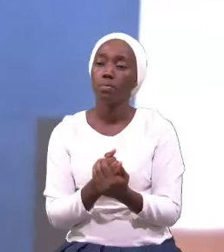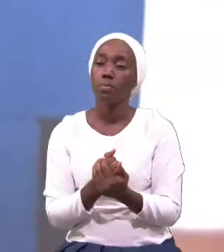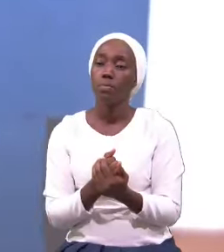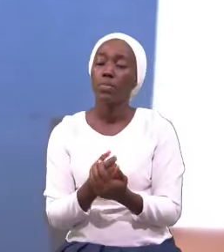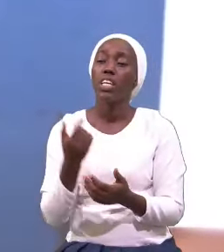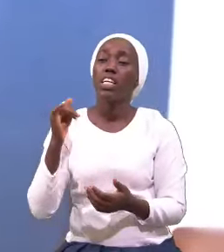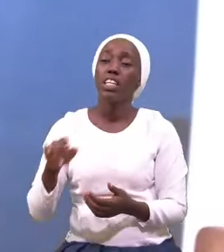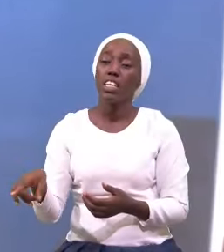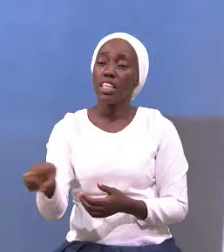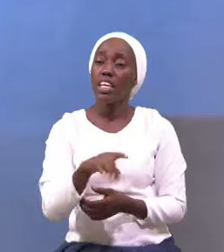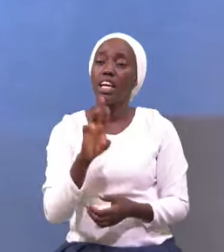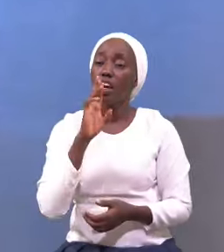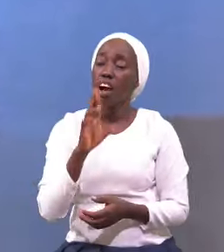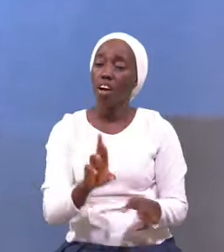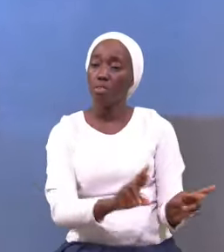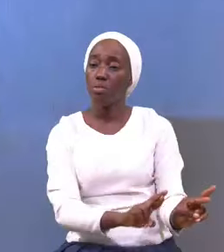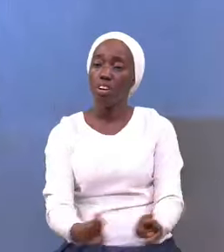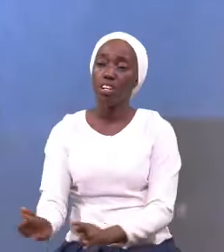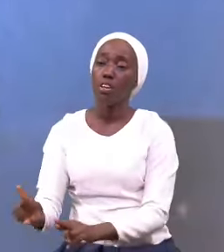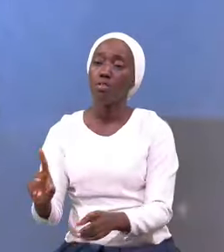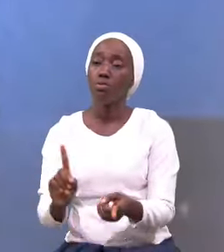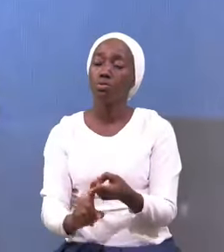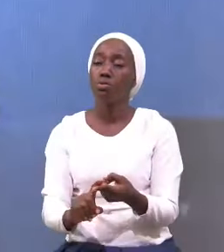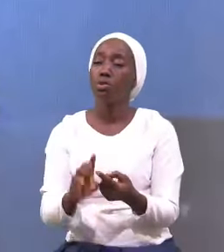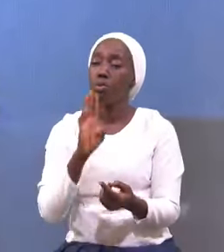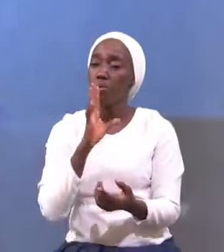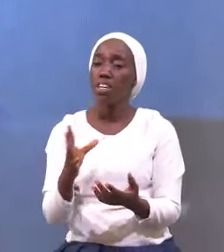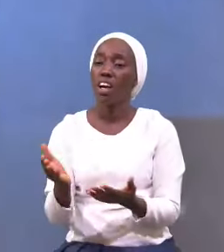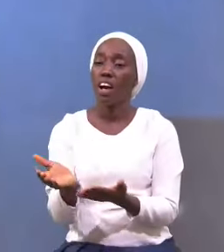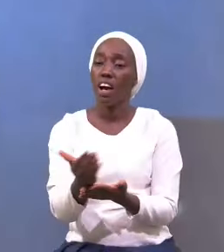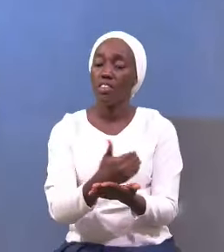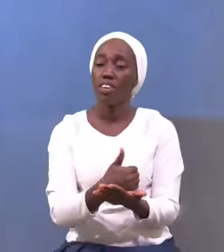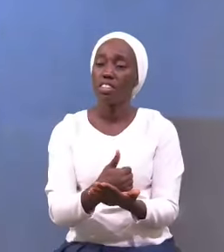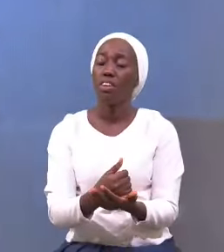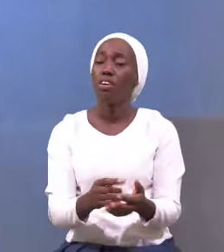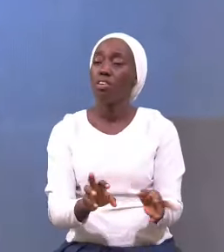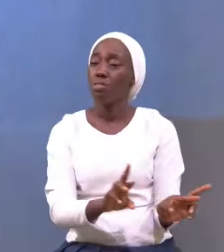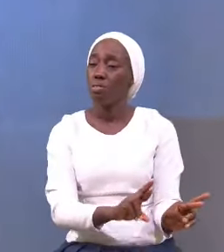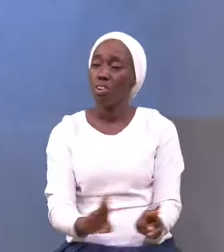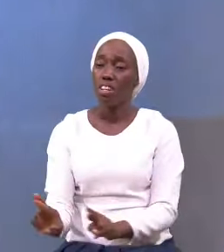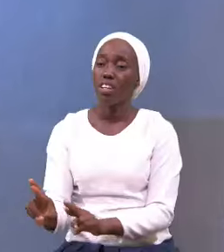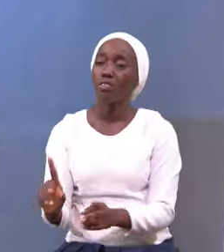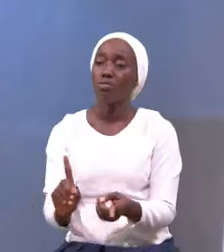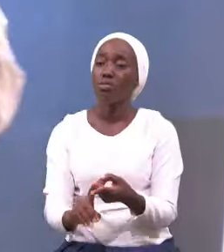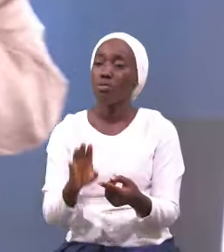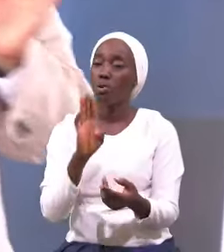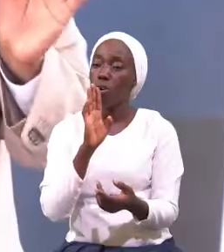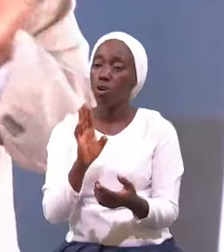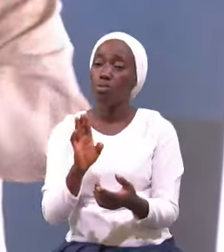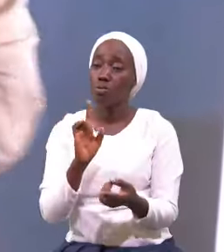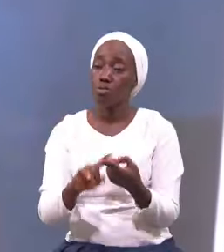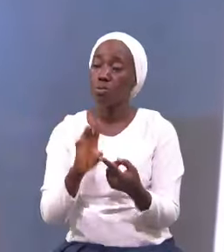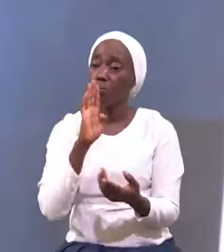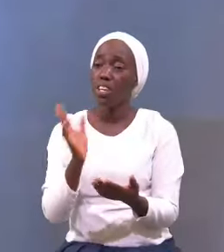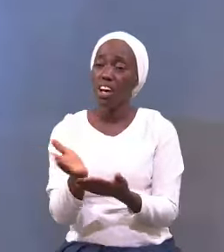to harvest. They are white or ready to harvest. And there are